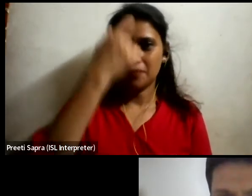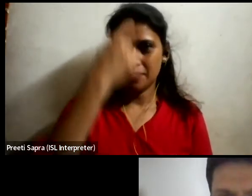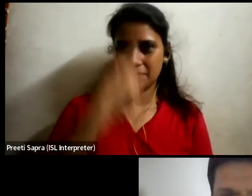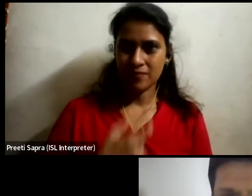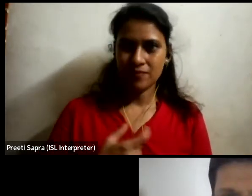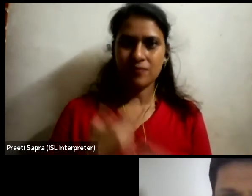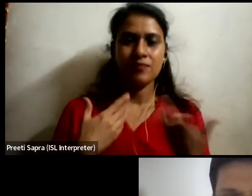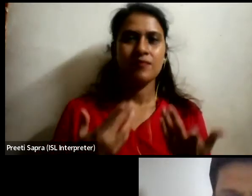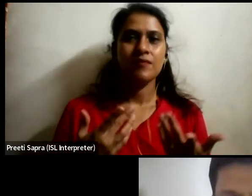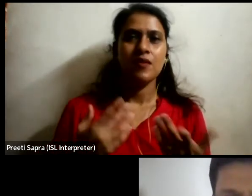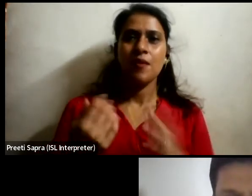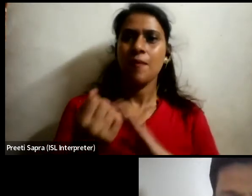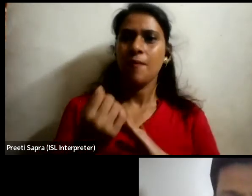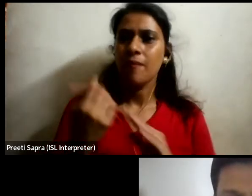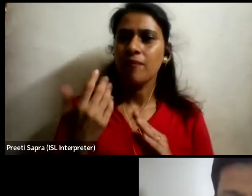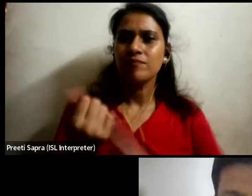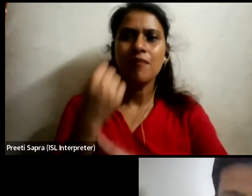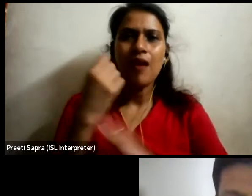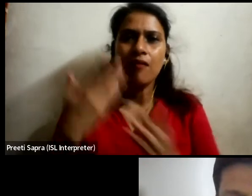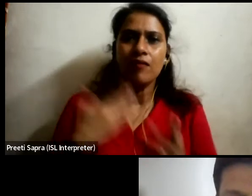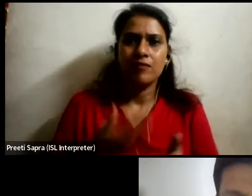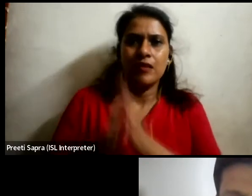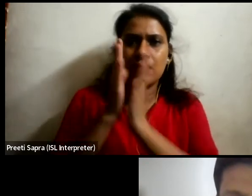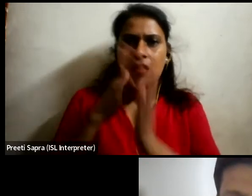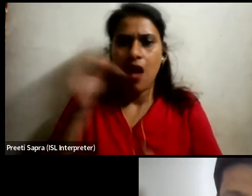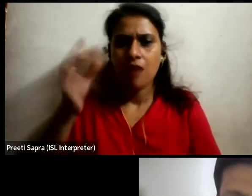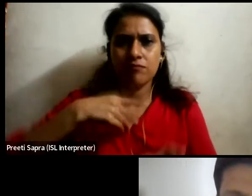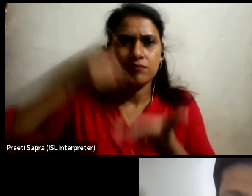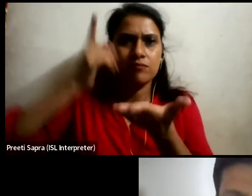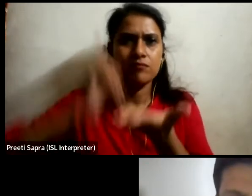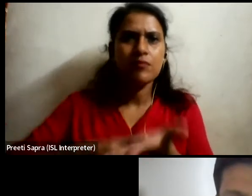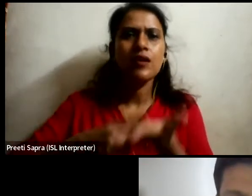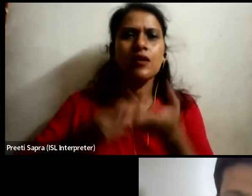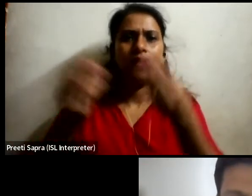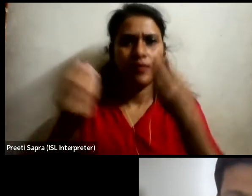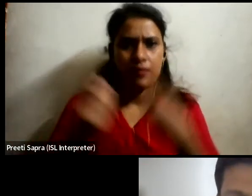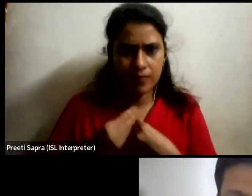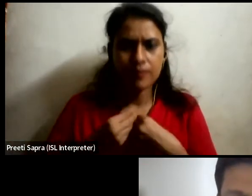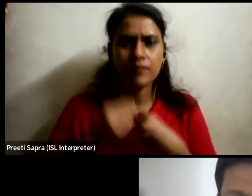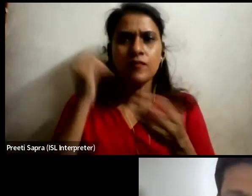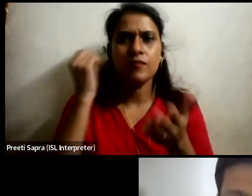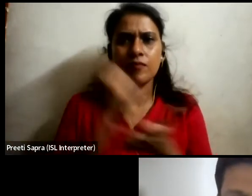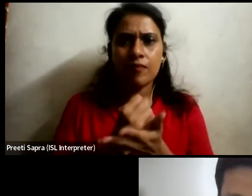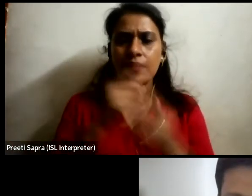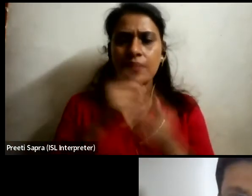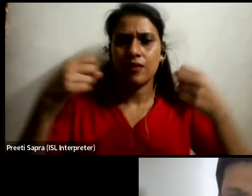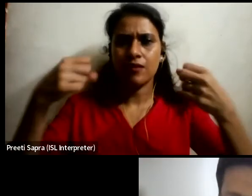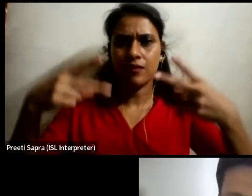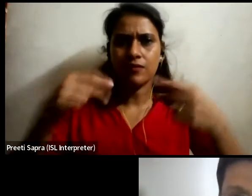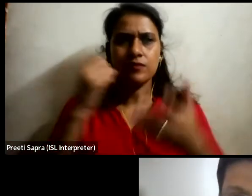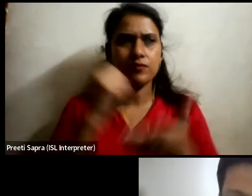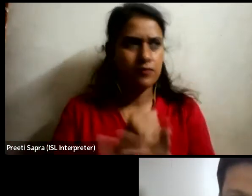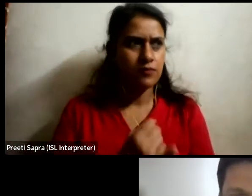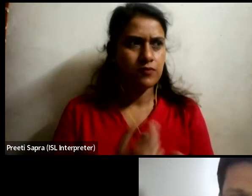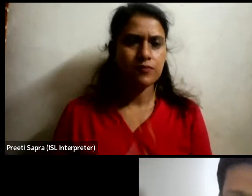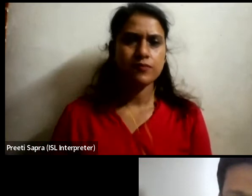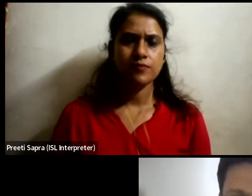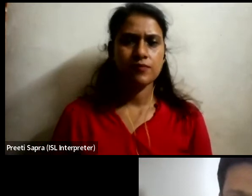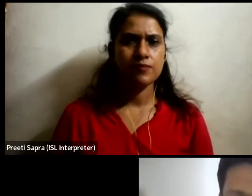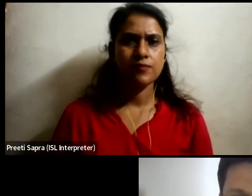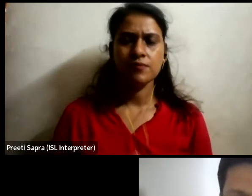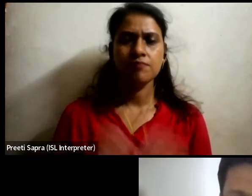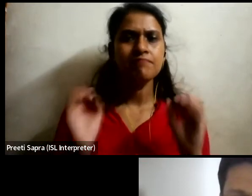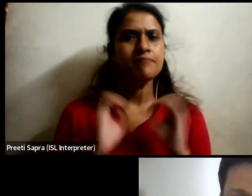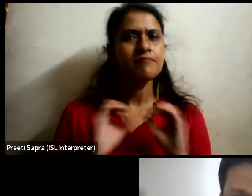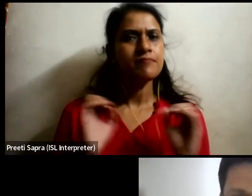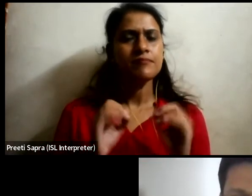an authority and say that I have the right to demand that this content have subtitling, at least the